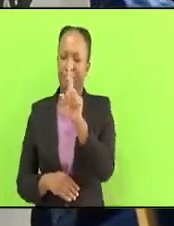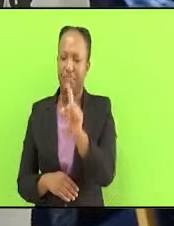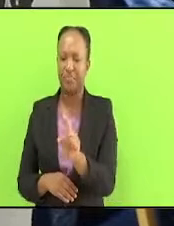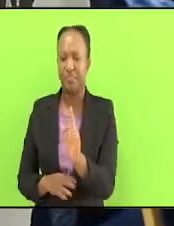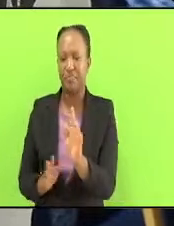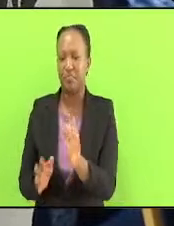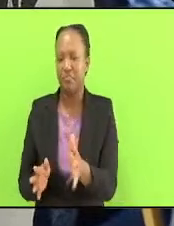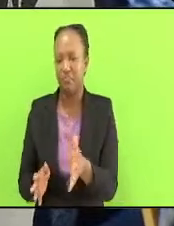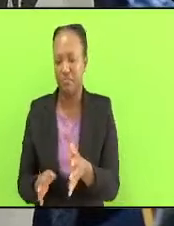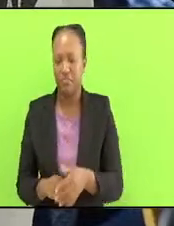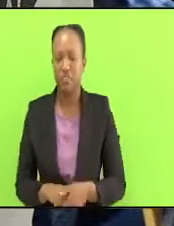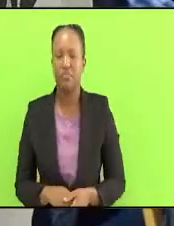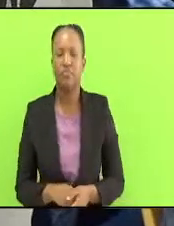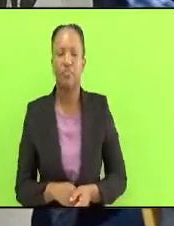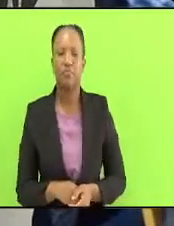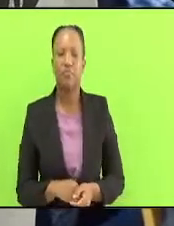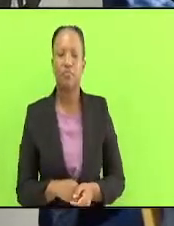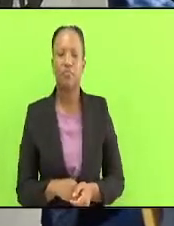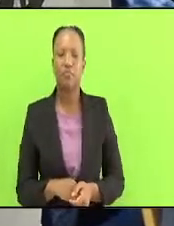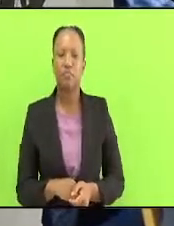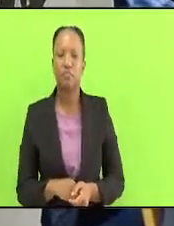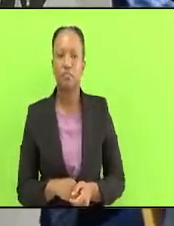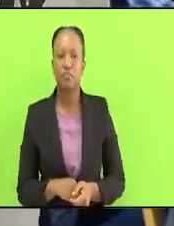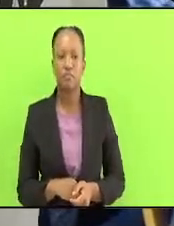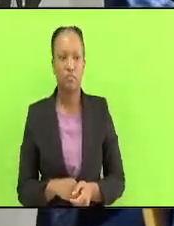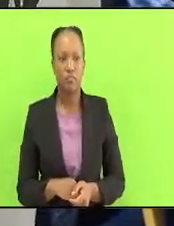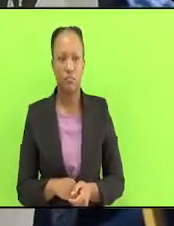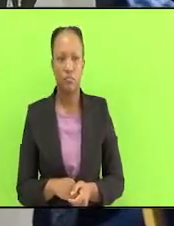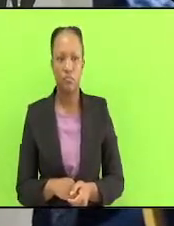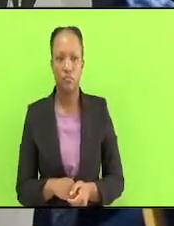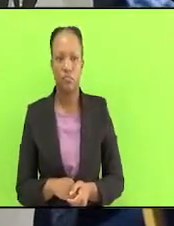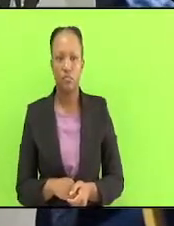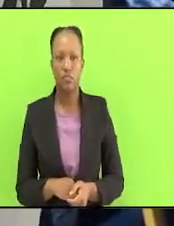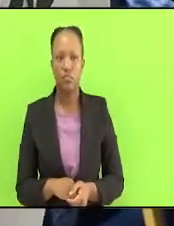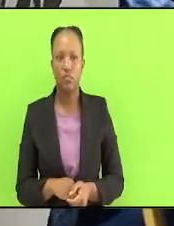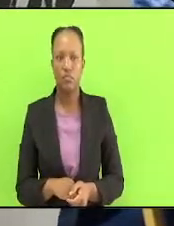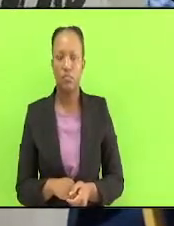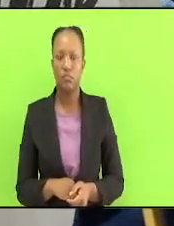It's only one question that I would like to pose.